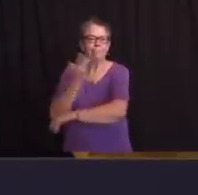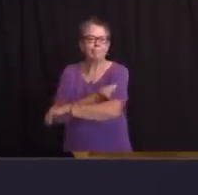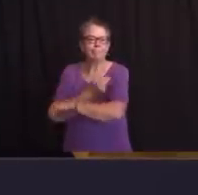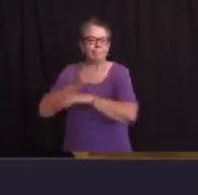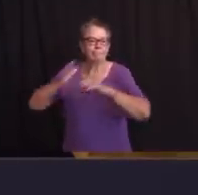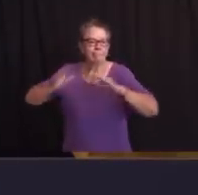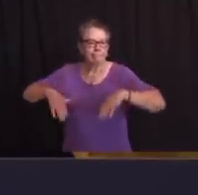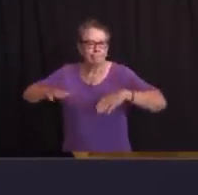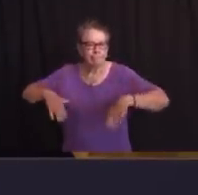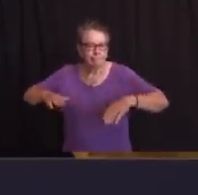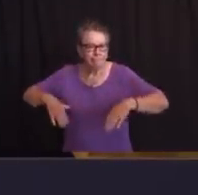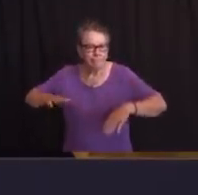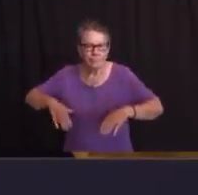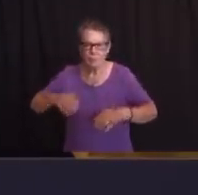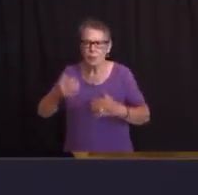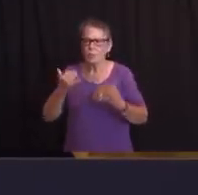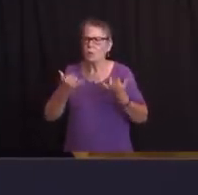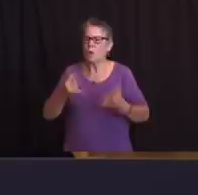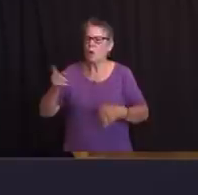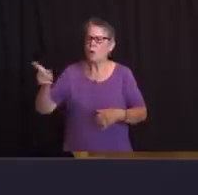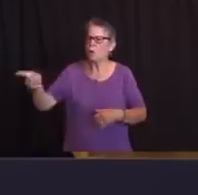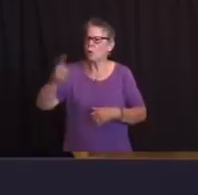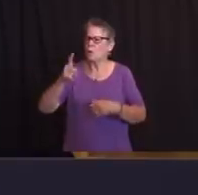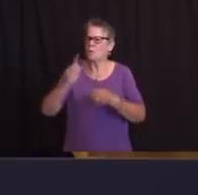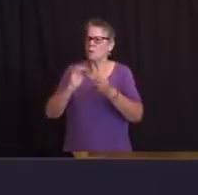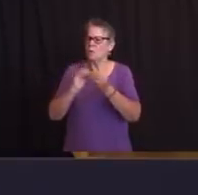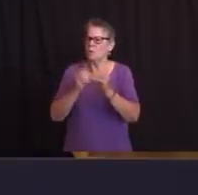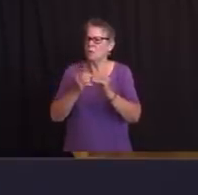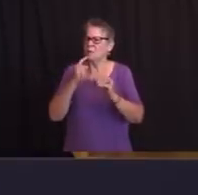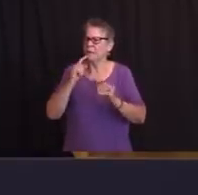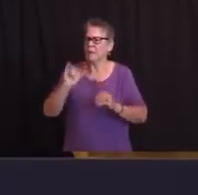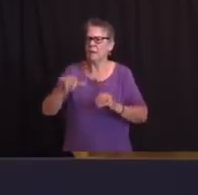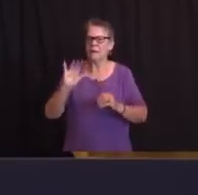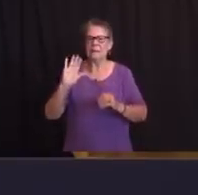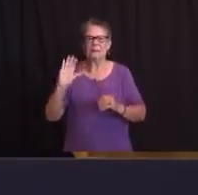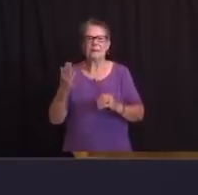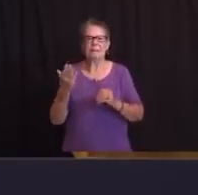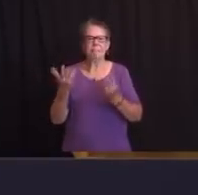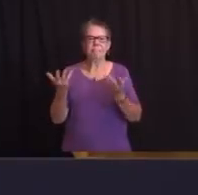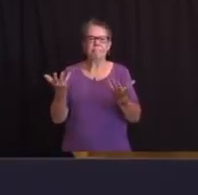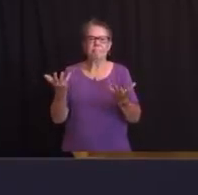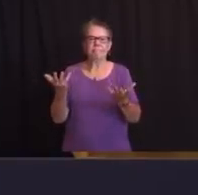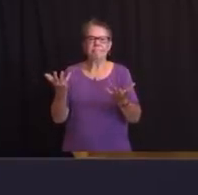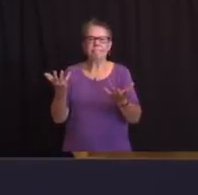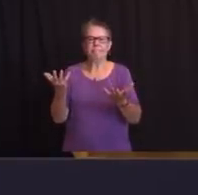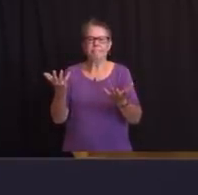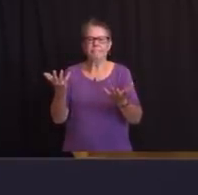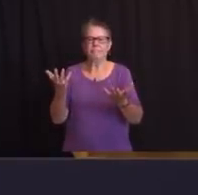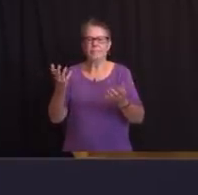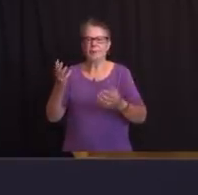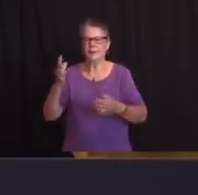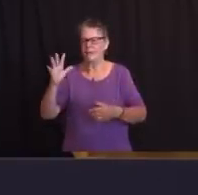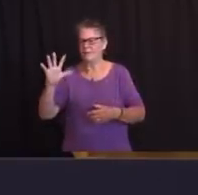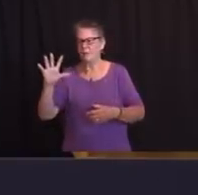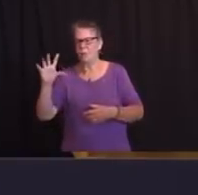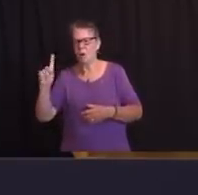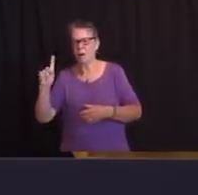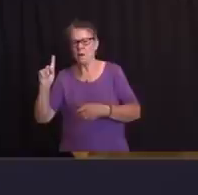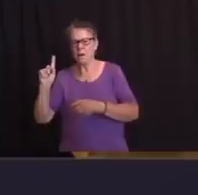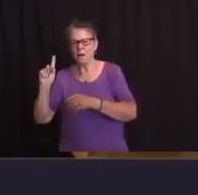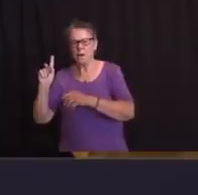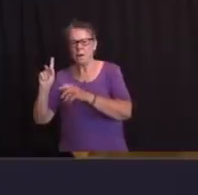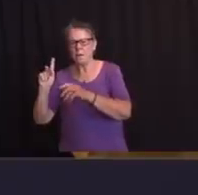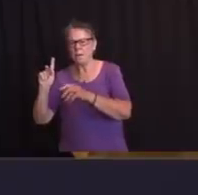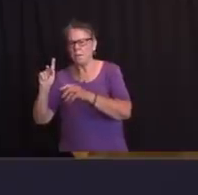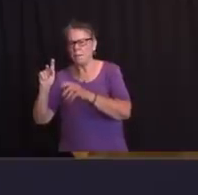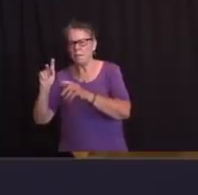today from the number you reported last week, that's an increase of 51, not 16. What is the actual number of new hospitalizations over the last week of the unvaccinated?